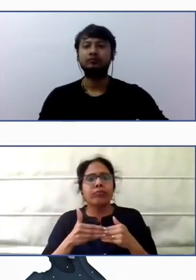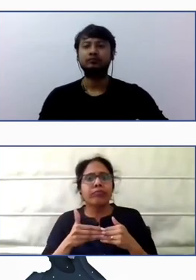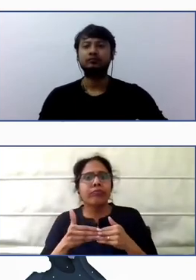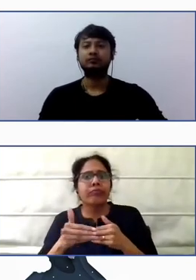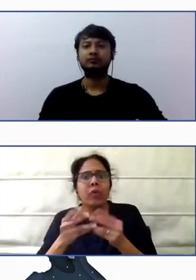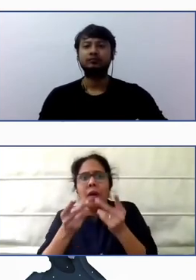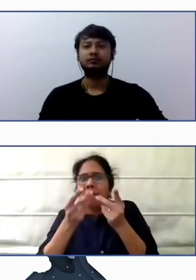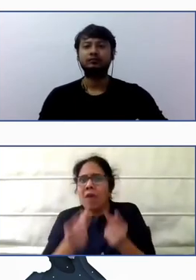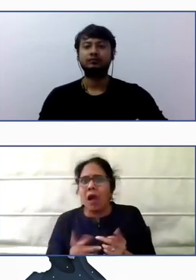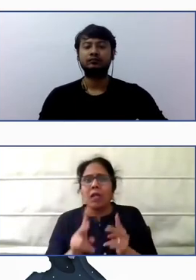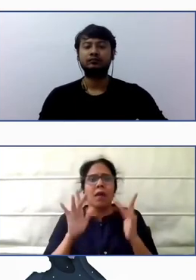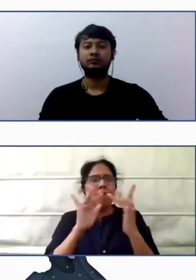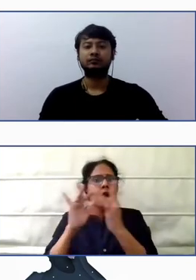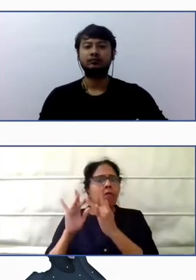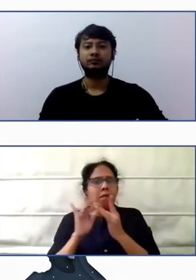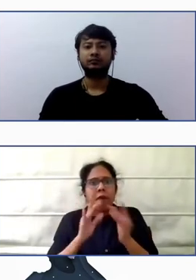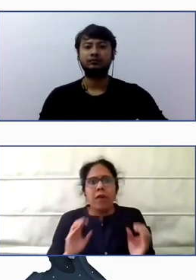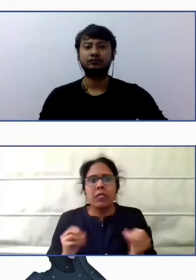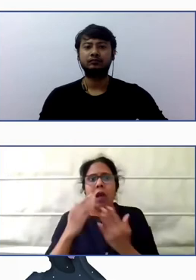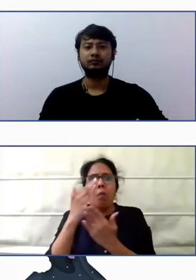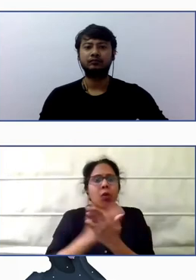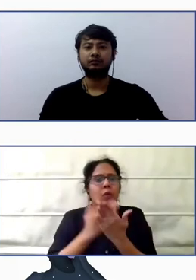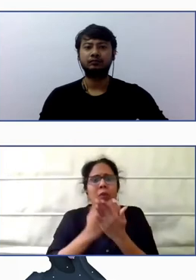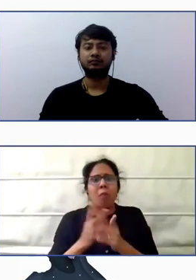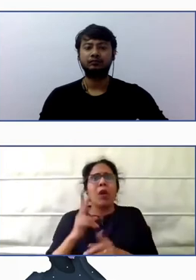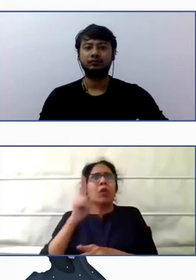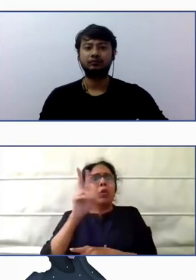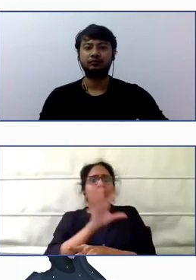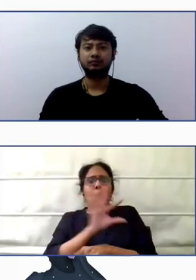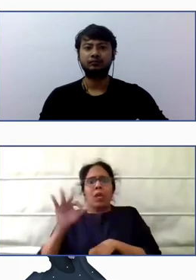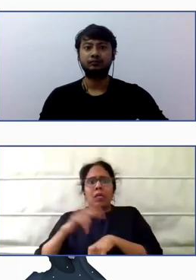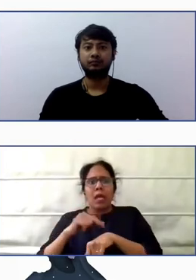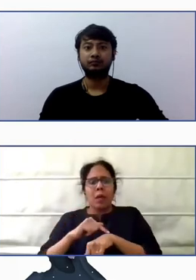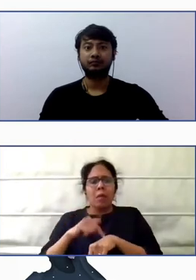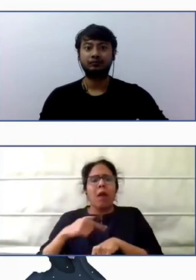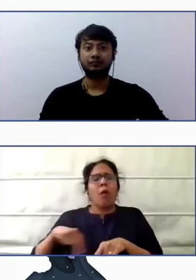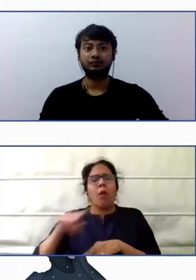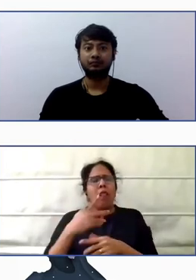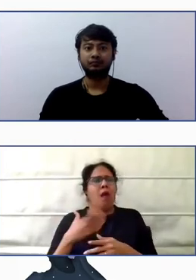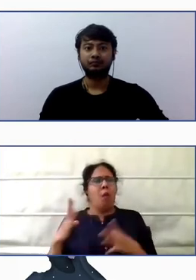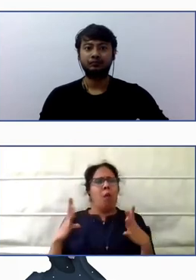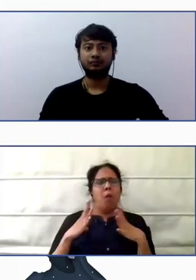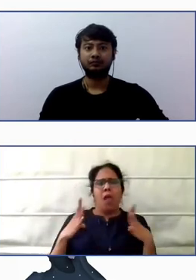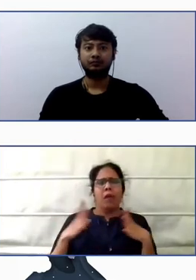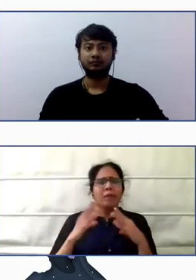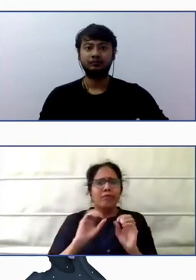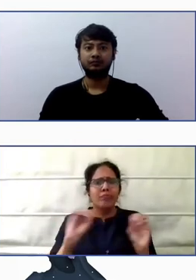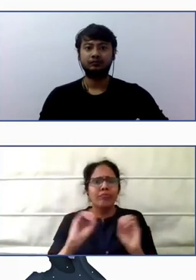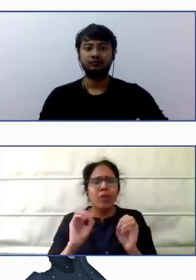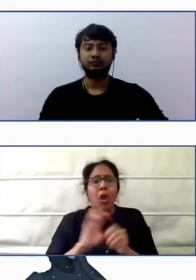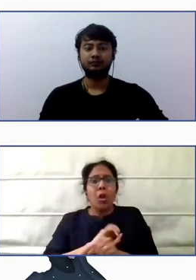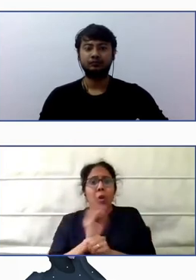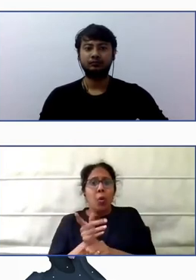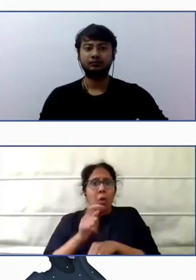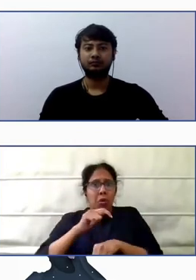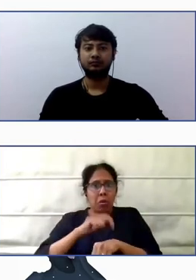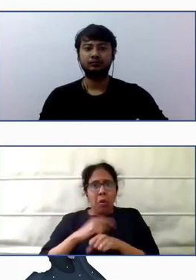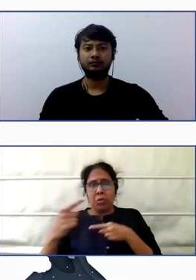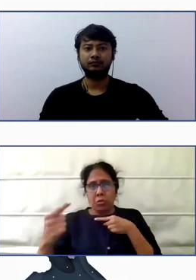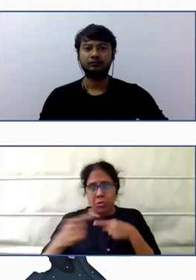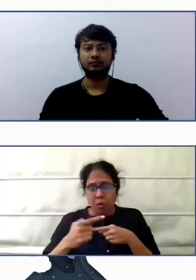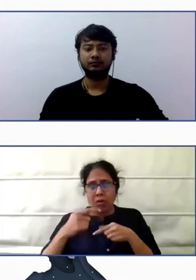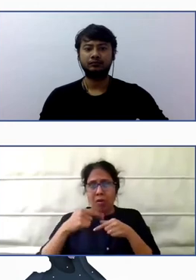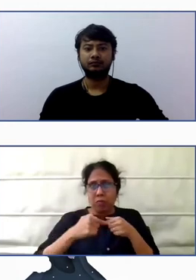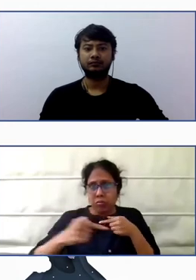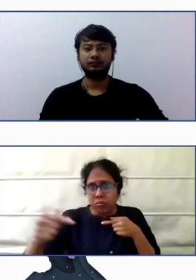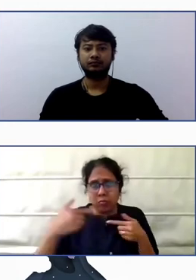within 2 weeks' time. We didn't even wait. Like, you know, I was not sure how long will it take. But you won't believe,